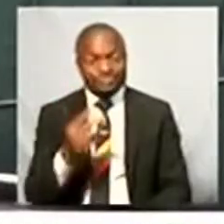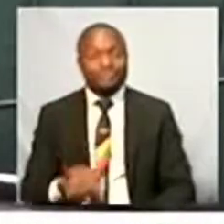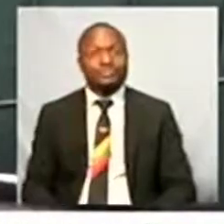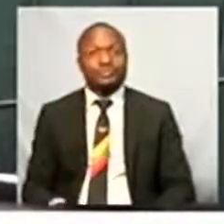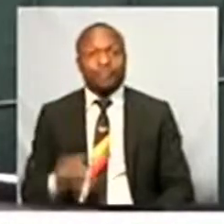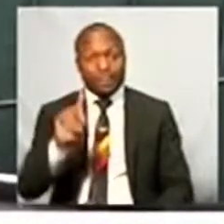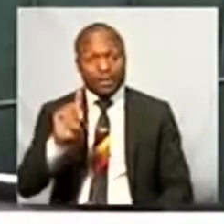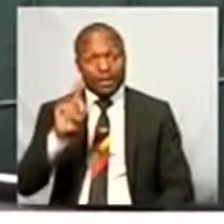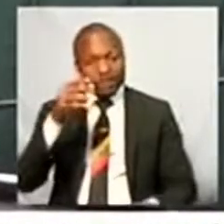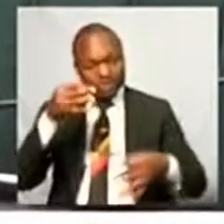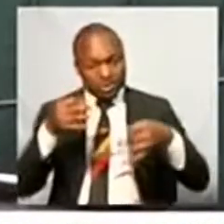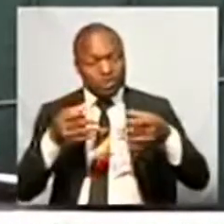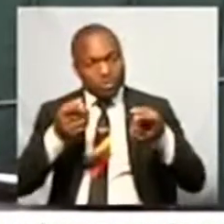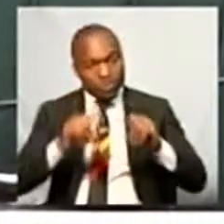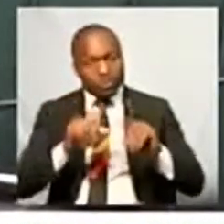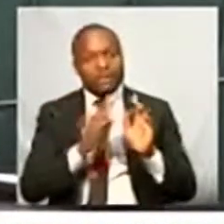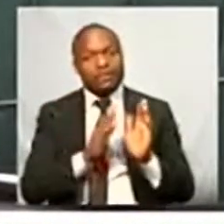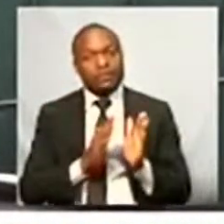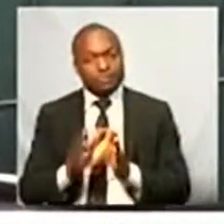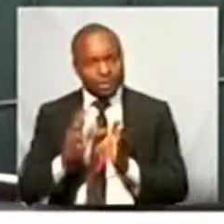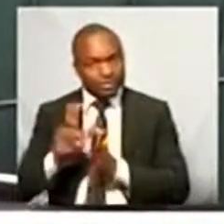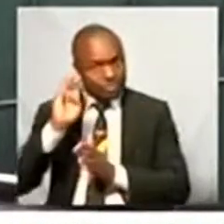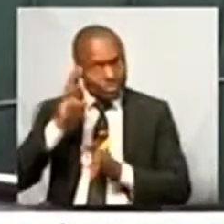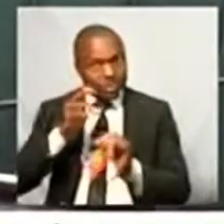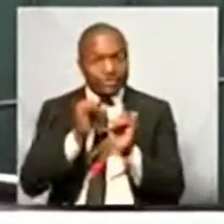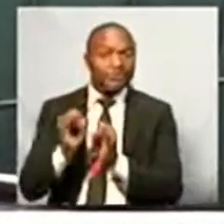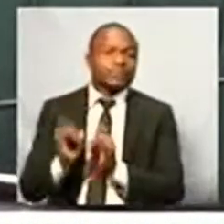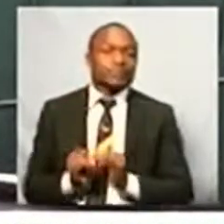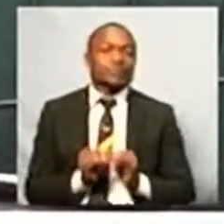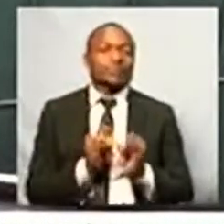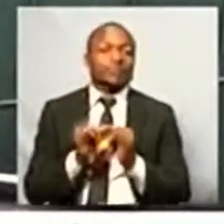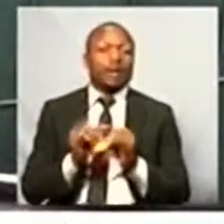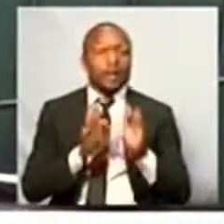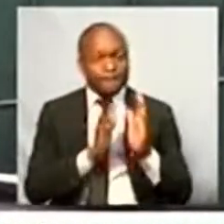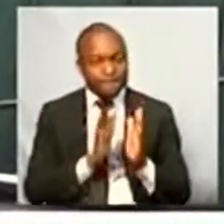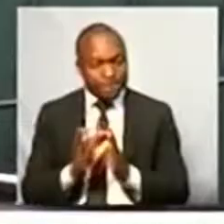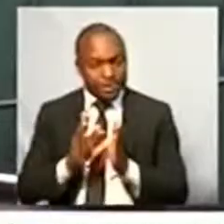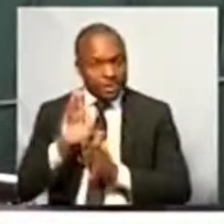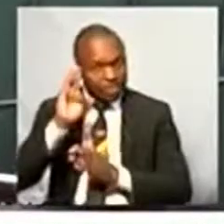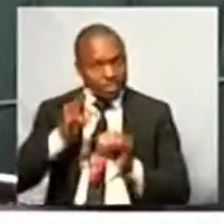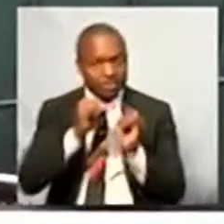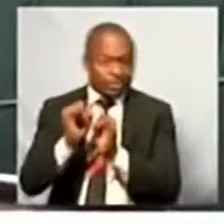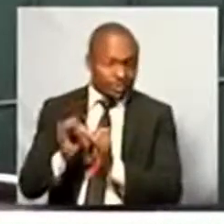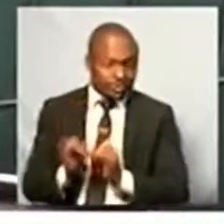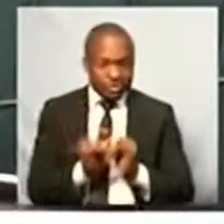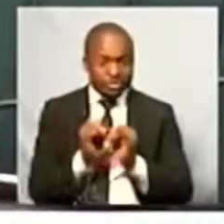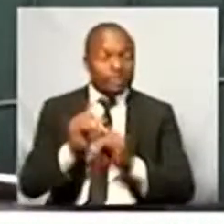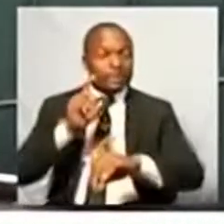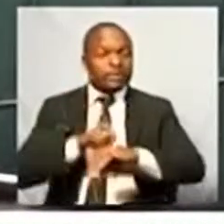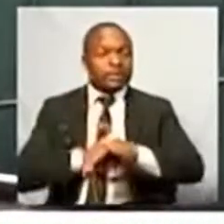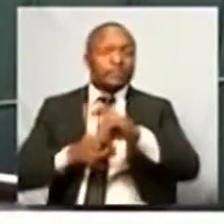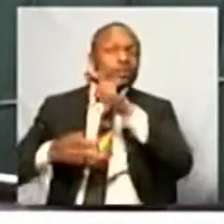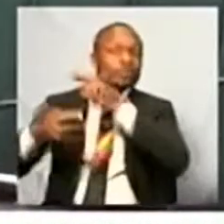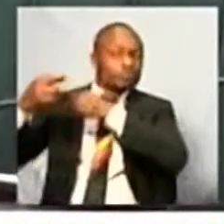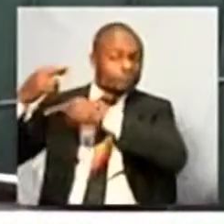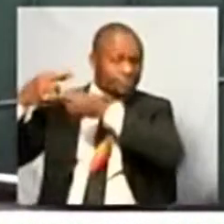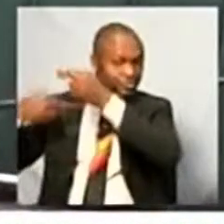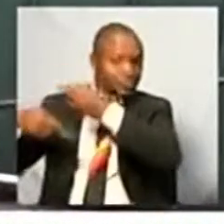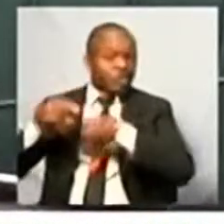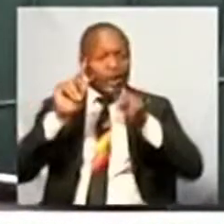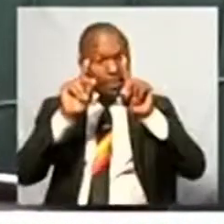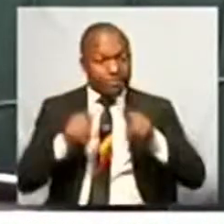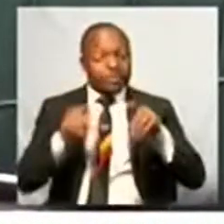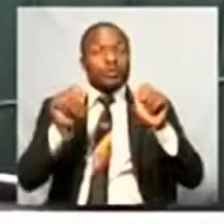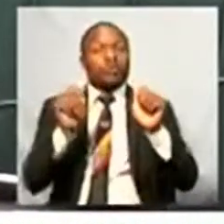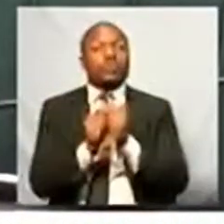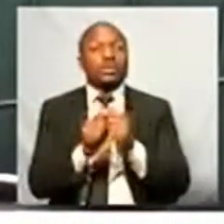Indeed, as to when the plans will be implemented, Madam Speaker, plans will be implemented during the review of the Persons